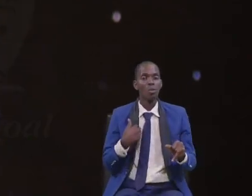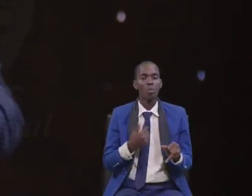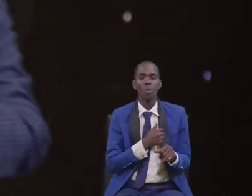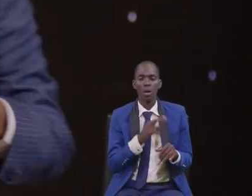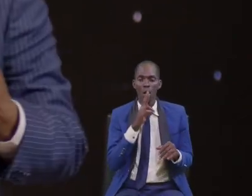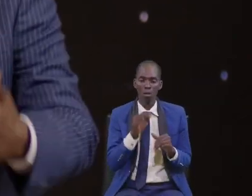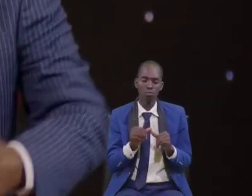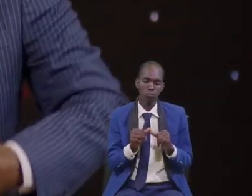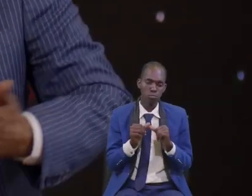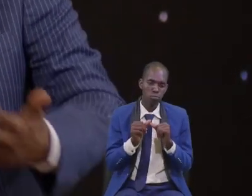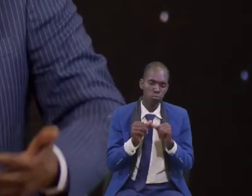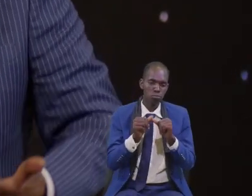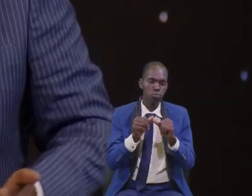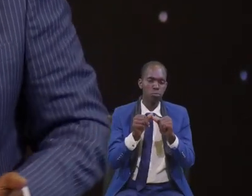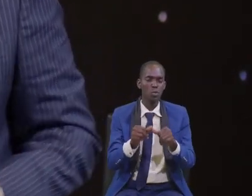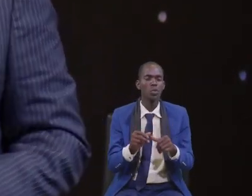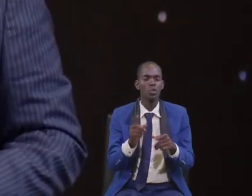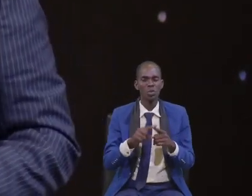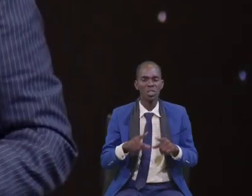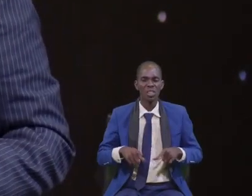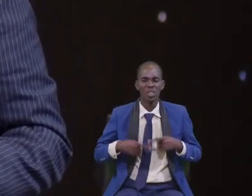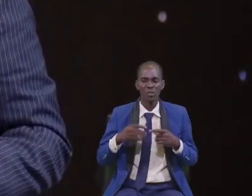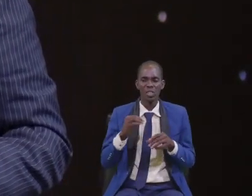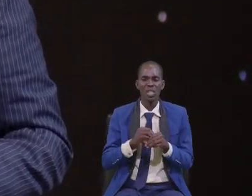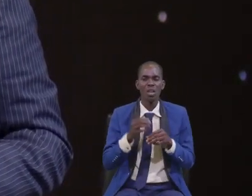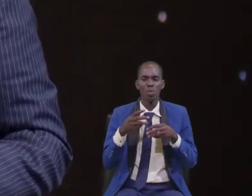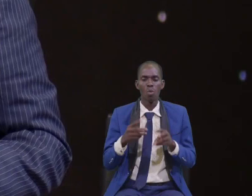live, so that we're having